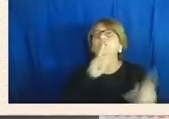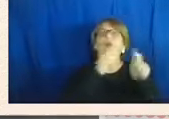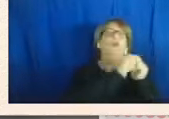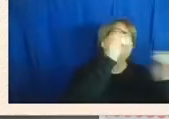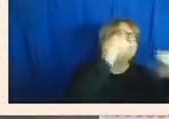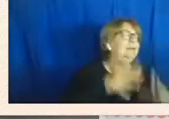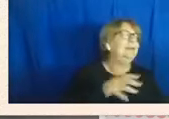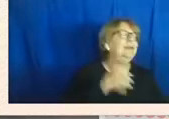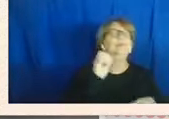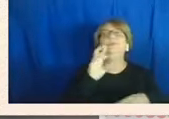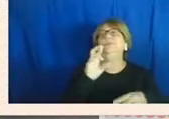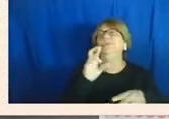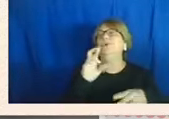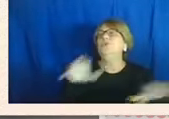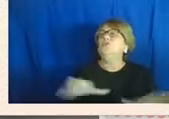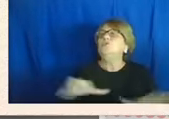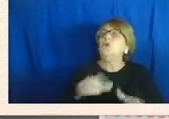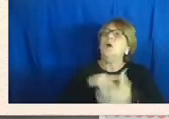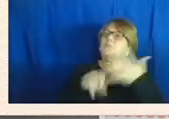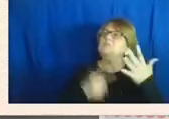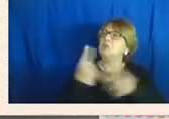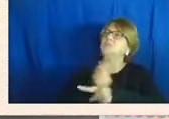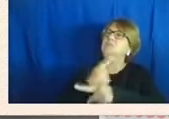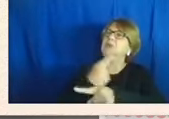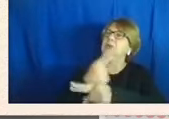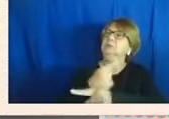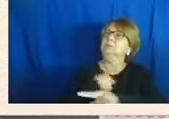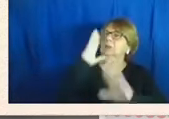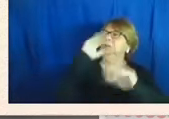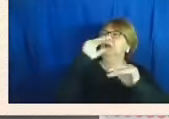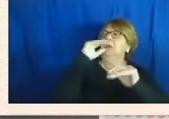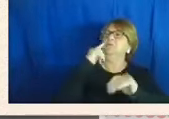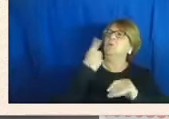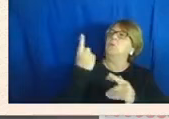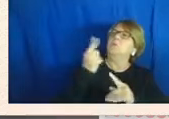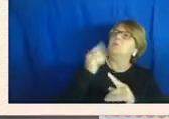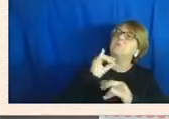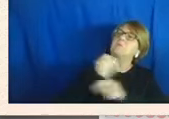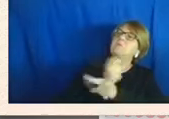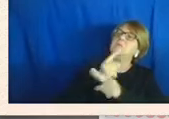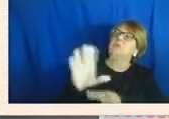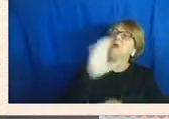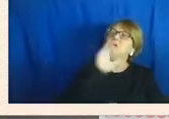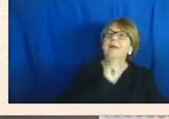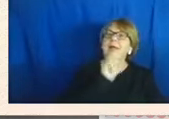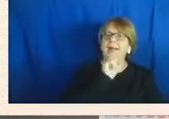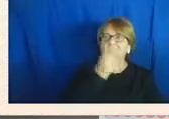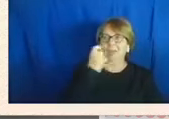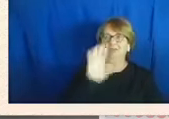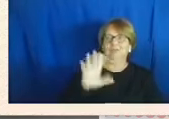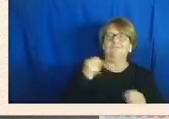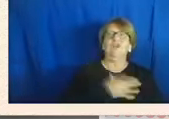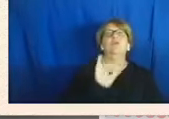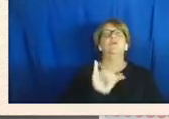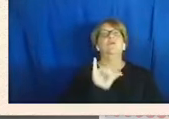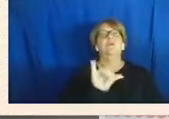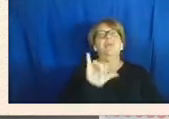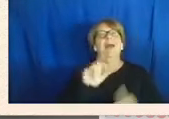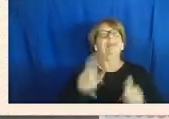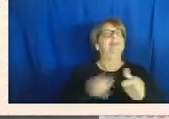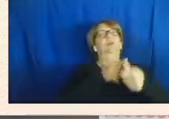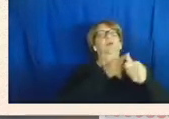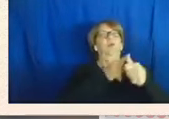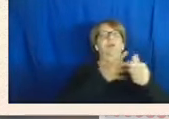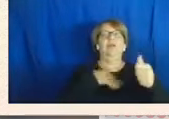kinds of routines that we would expect for somebody their age because of fear. That's probably the number one thing that I look at